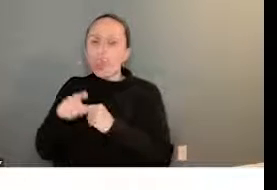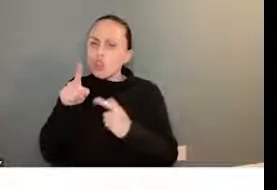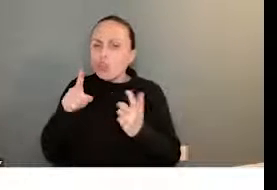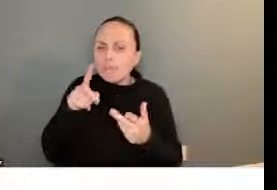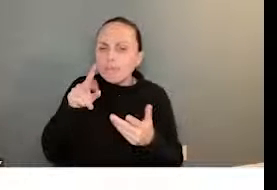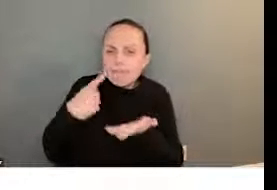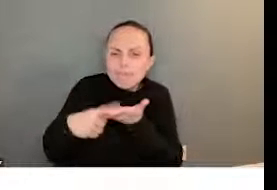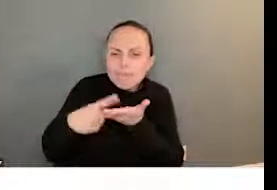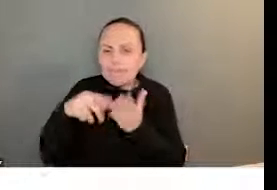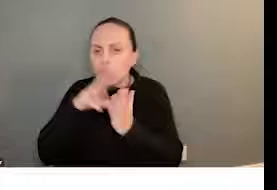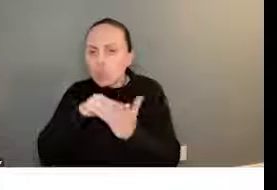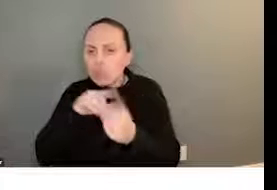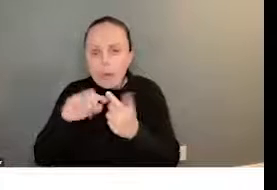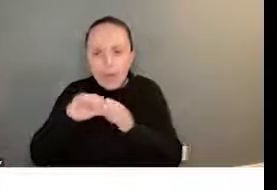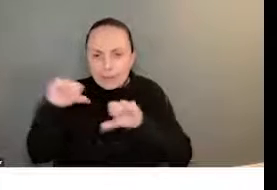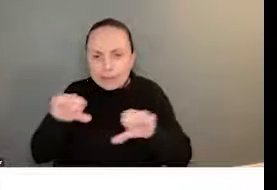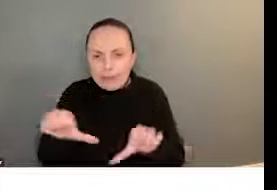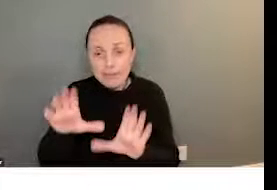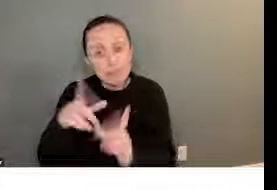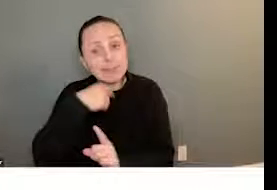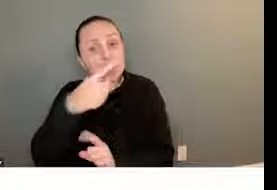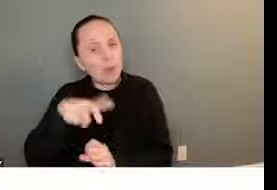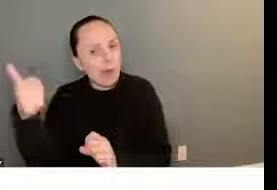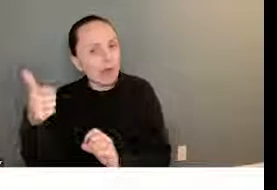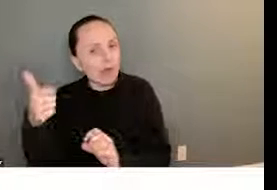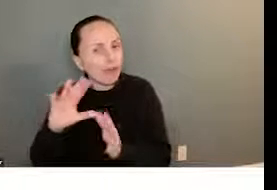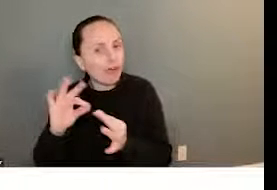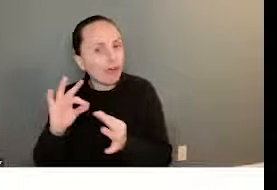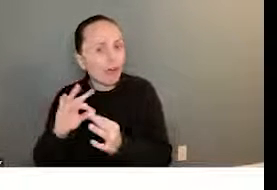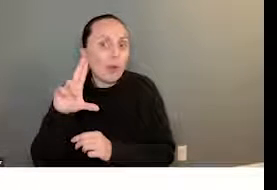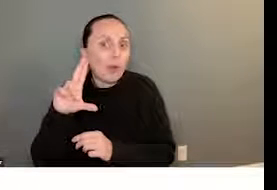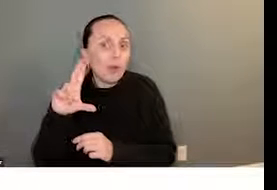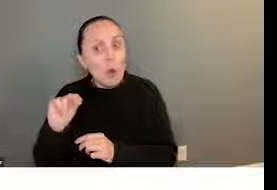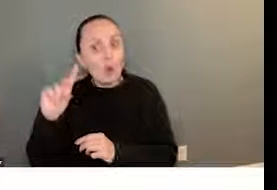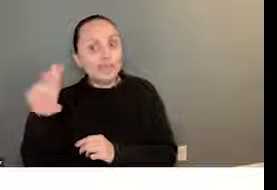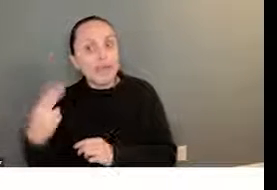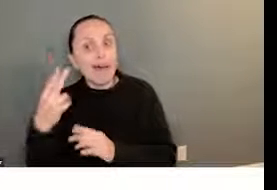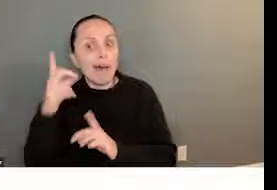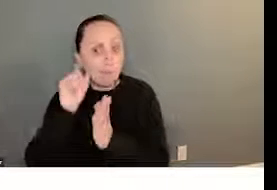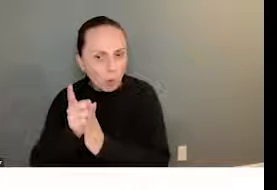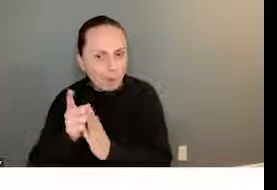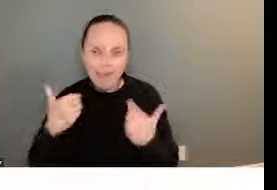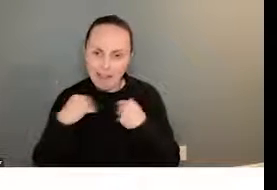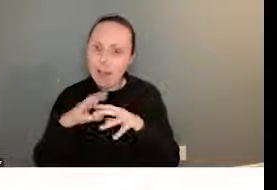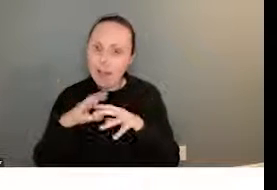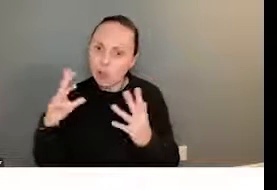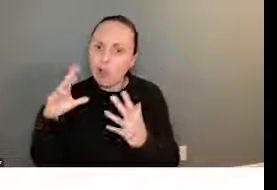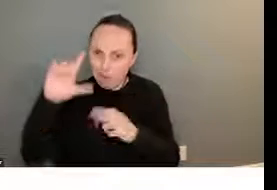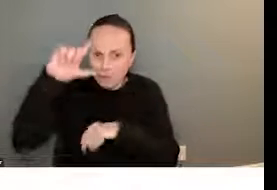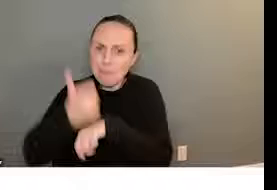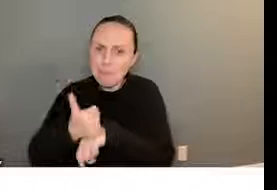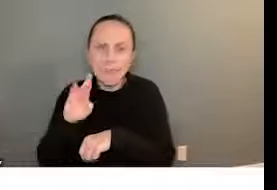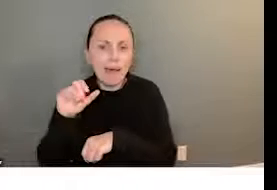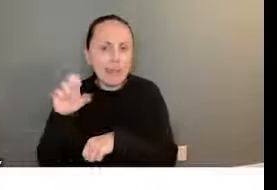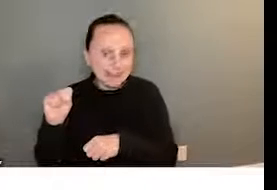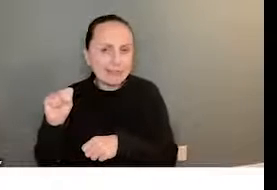done. I'm going to tell y'all another no dumb moment. There's a lot of bias. There's a lot of bias in the data. How do we